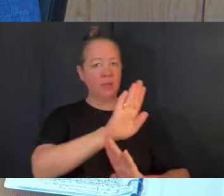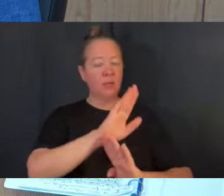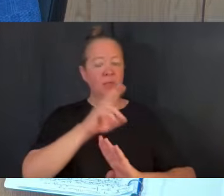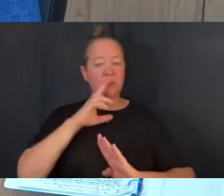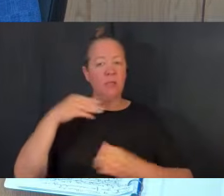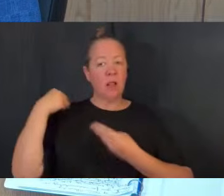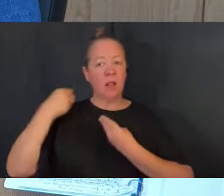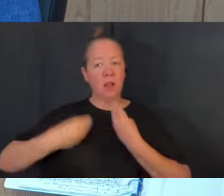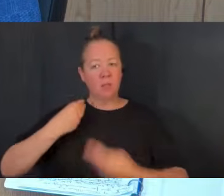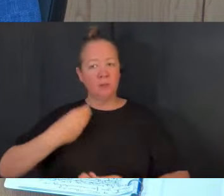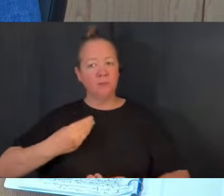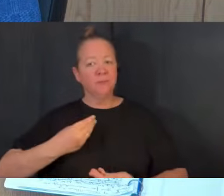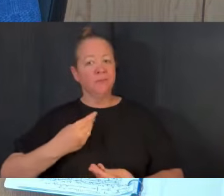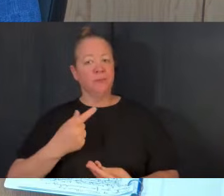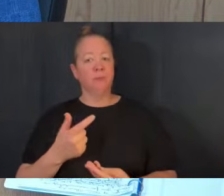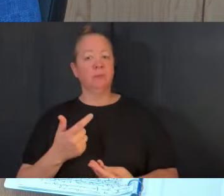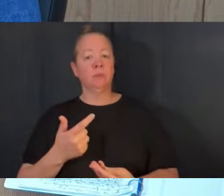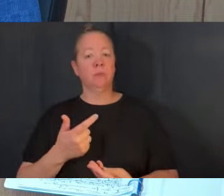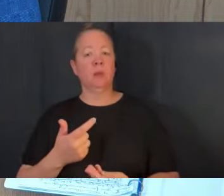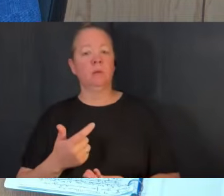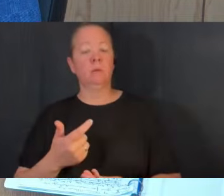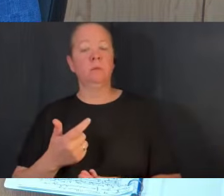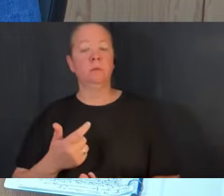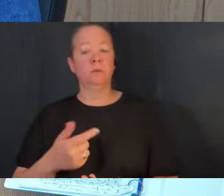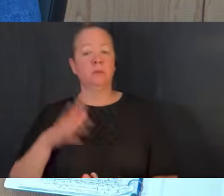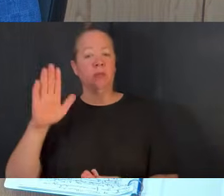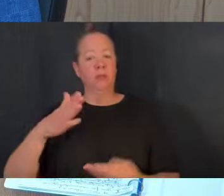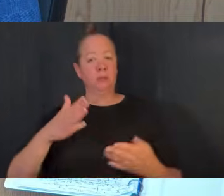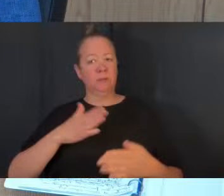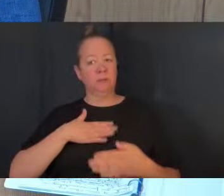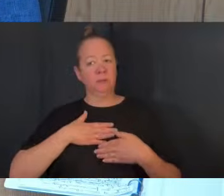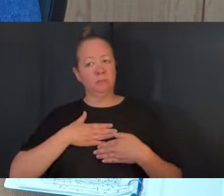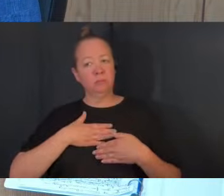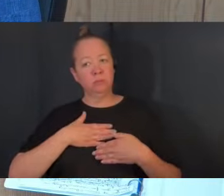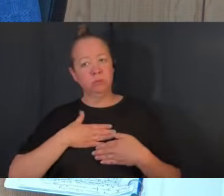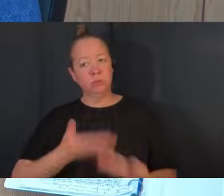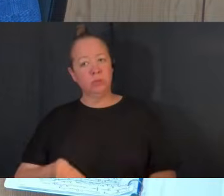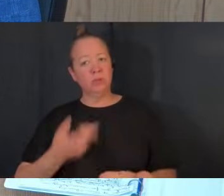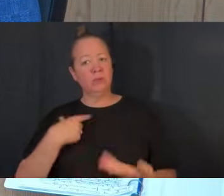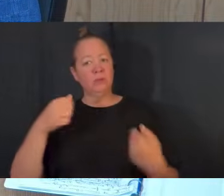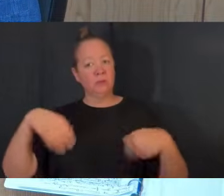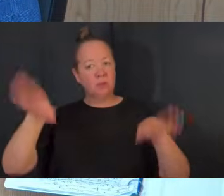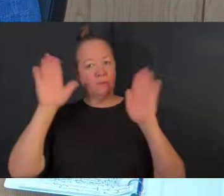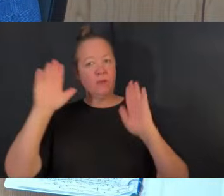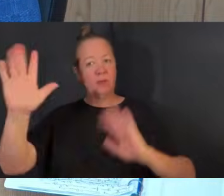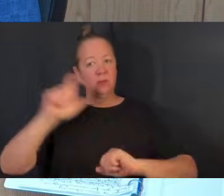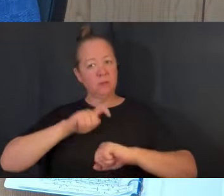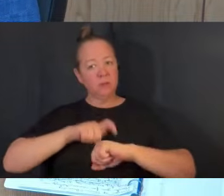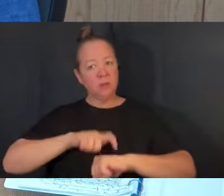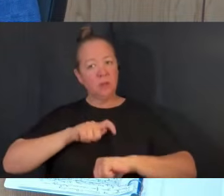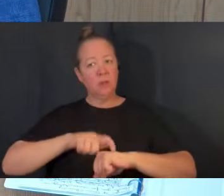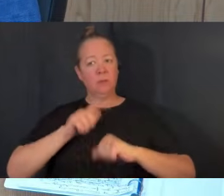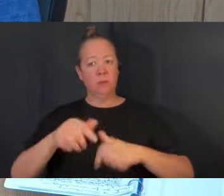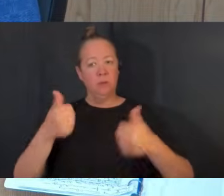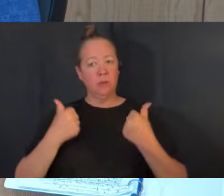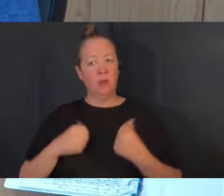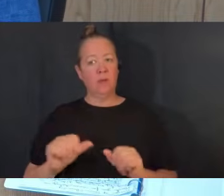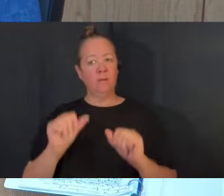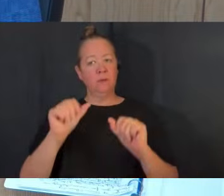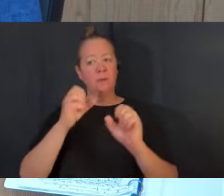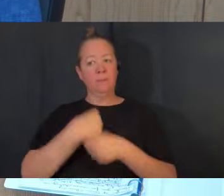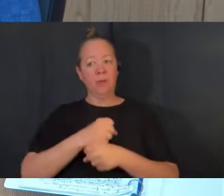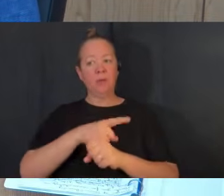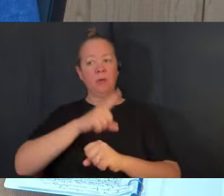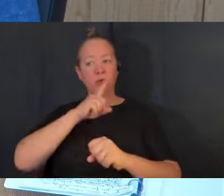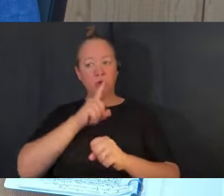departments diligently, and sacrificed his time and effort to make sure that the legacy of Cheverly is today